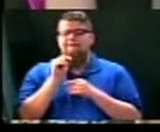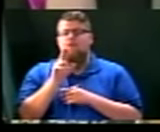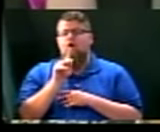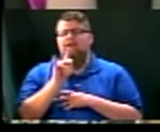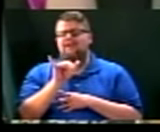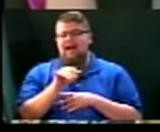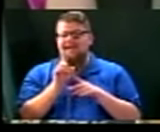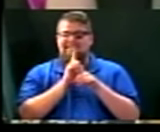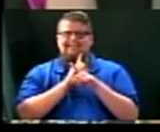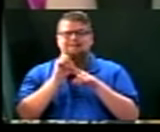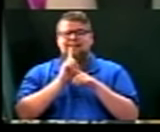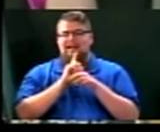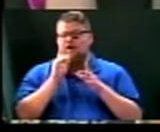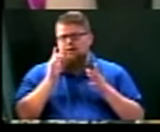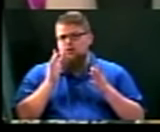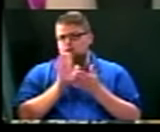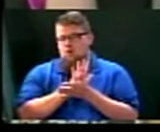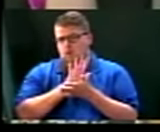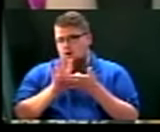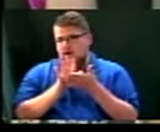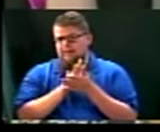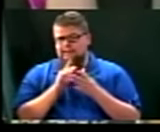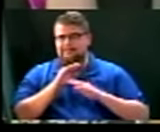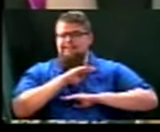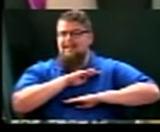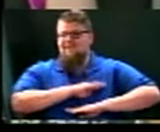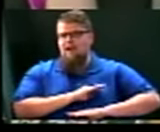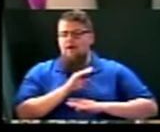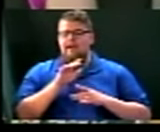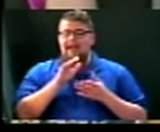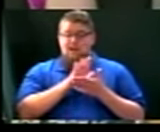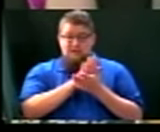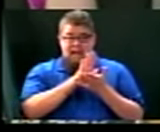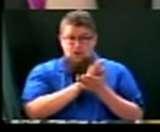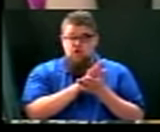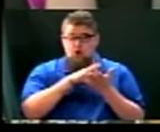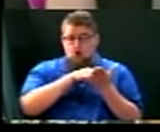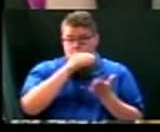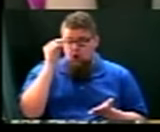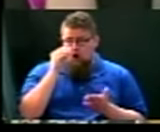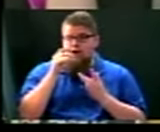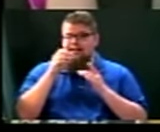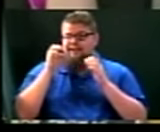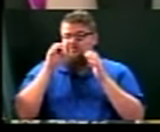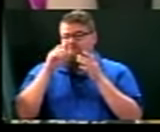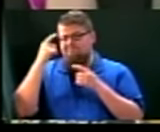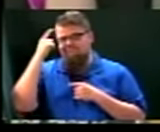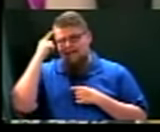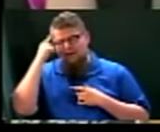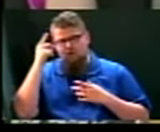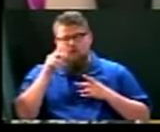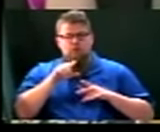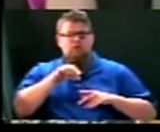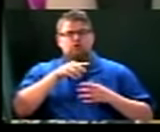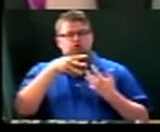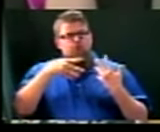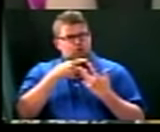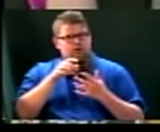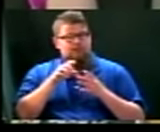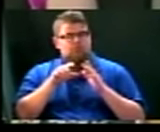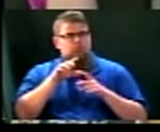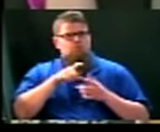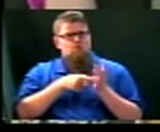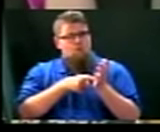school working to meet the academic, social, and emotional needs of individual students. Also, their program seeks to